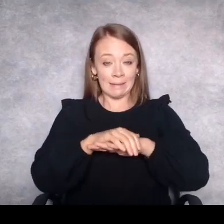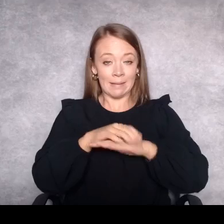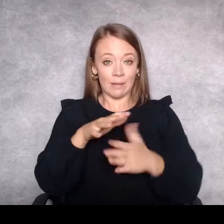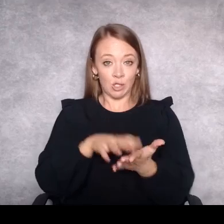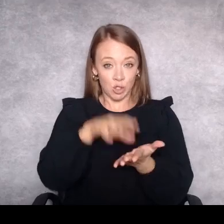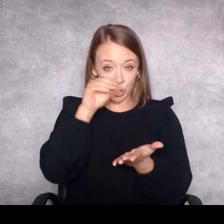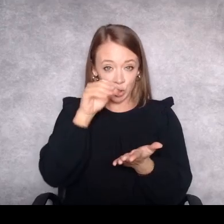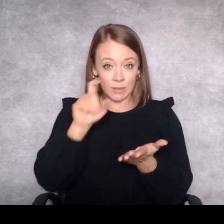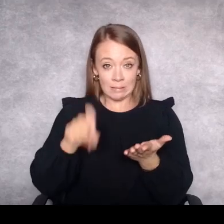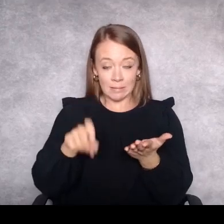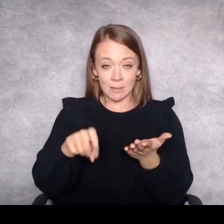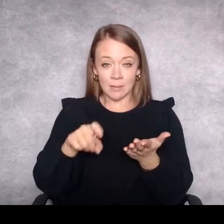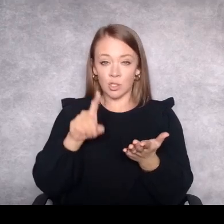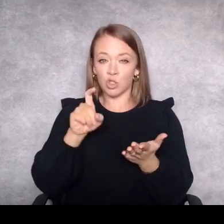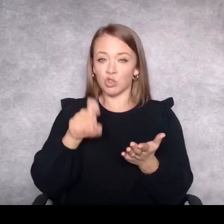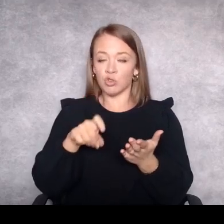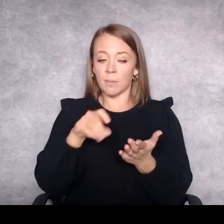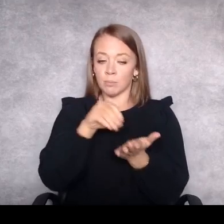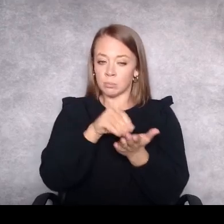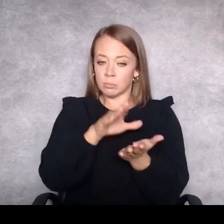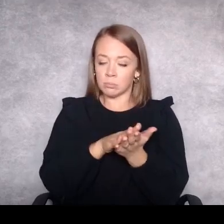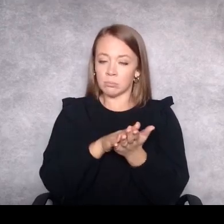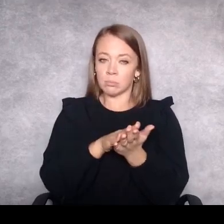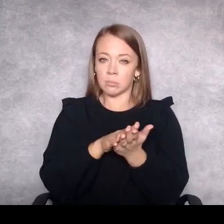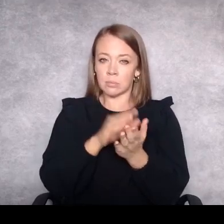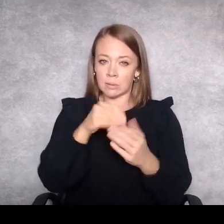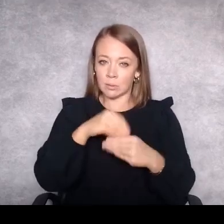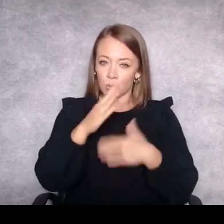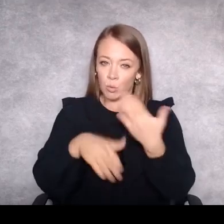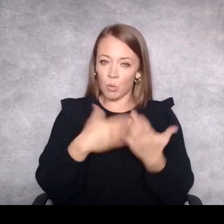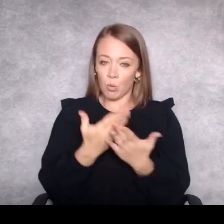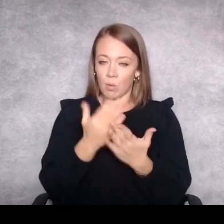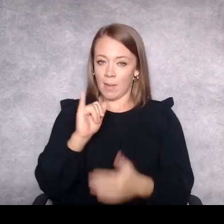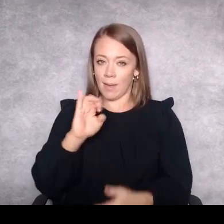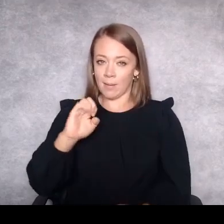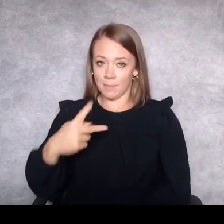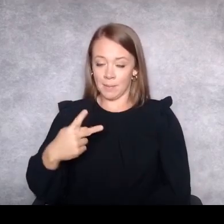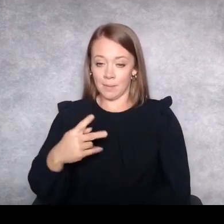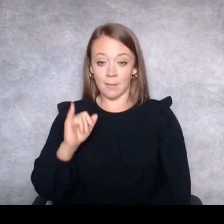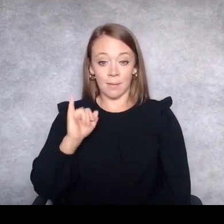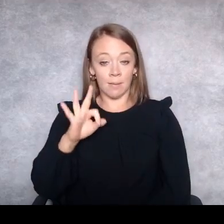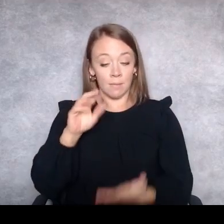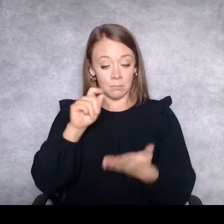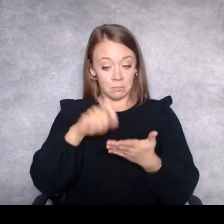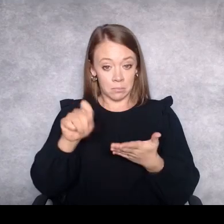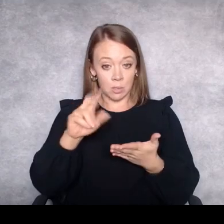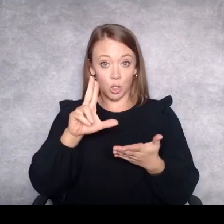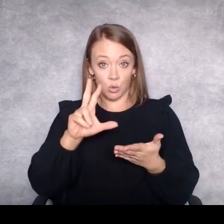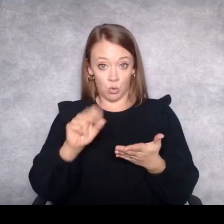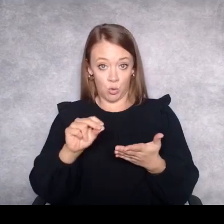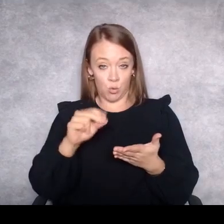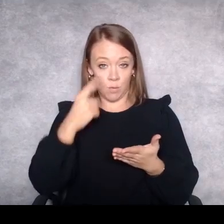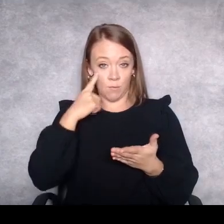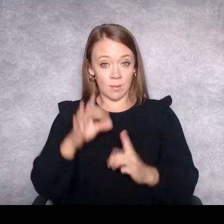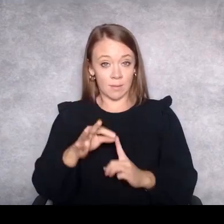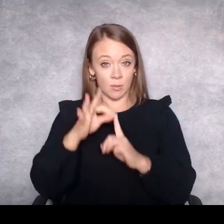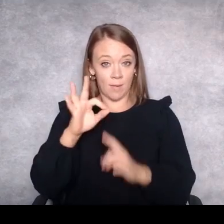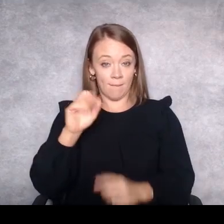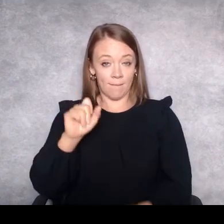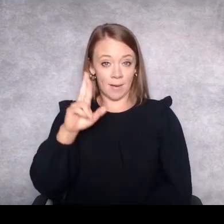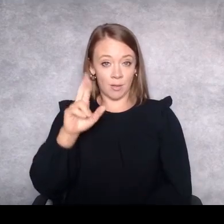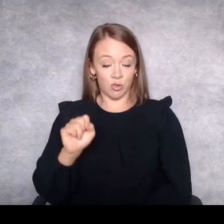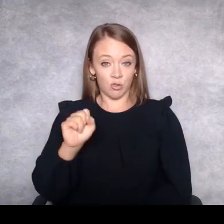should be addressed throughout the entire IEP. If the ARC marks English learner no in the special